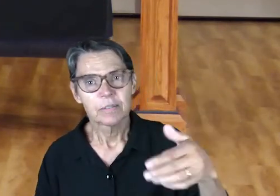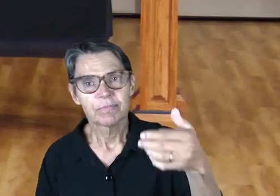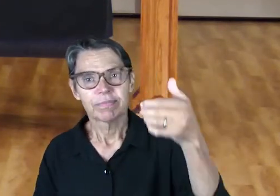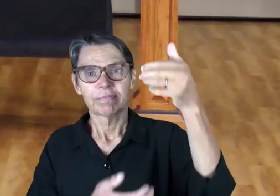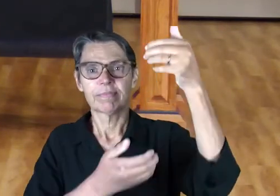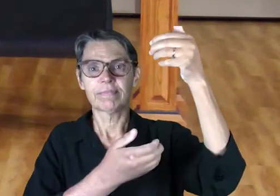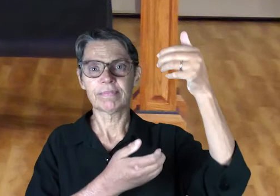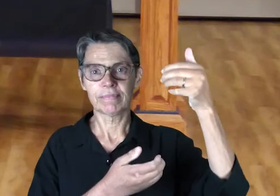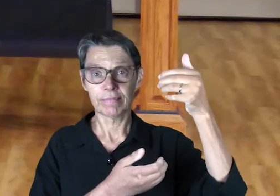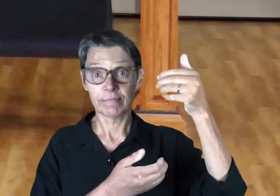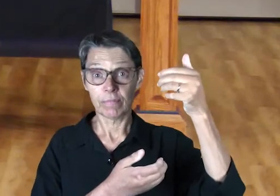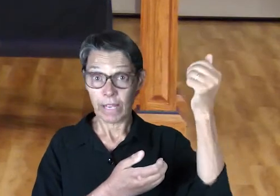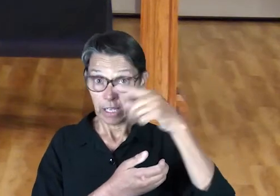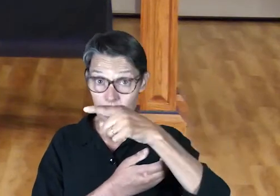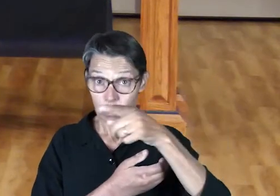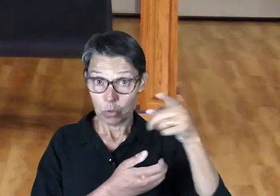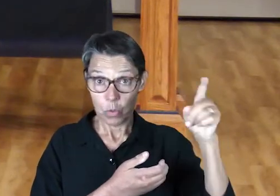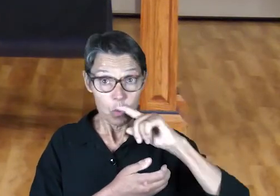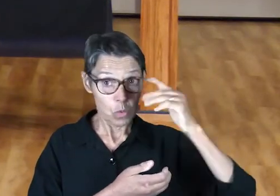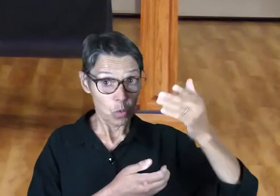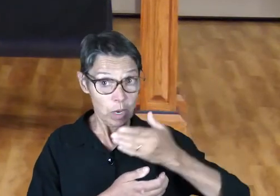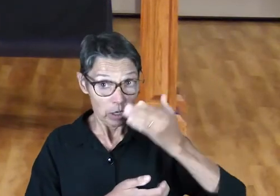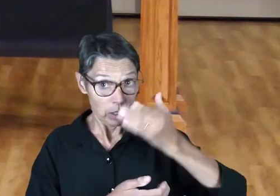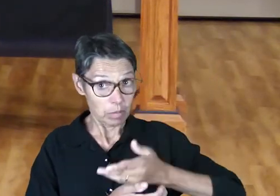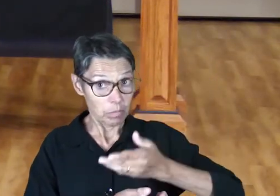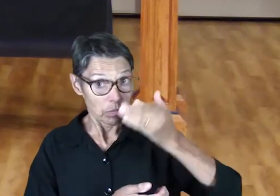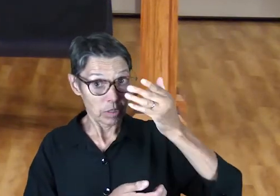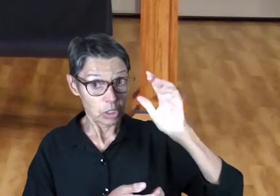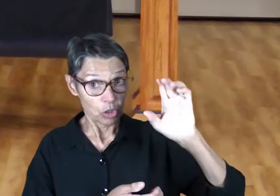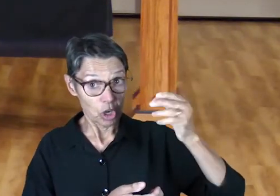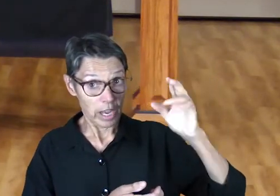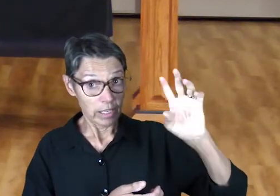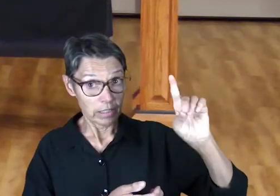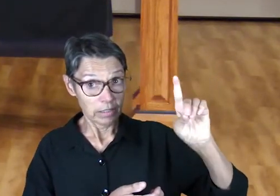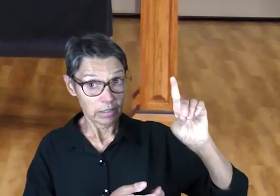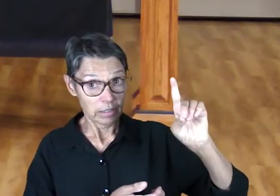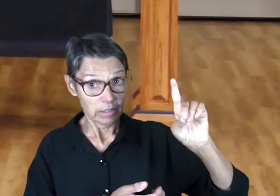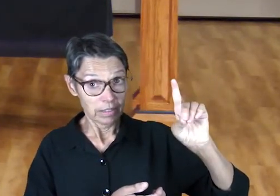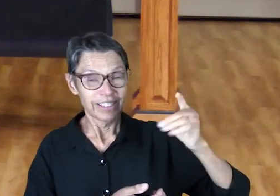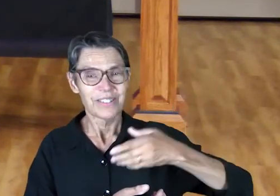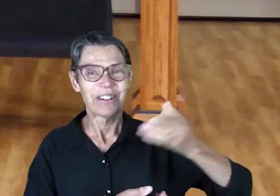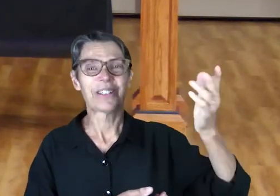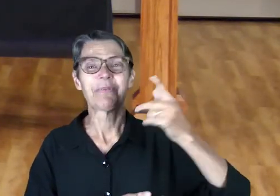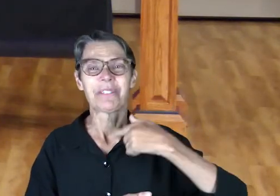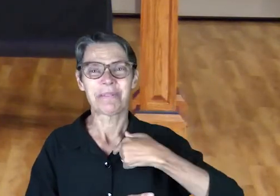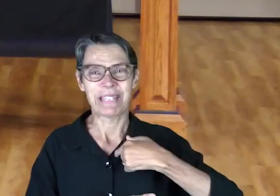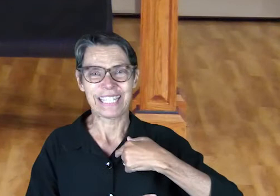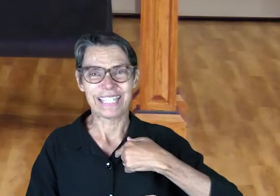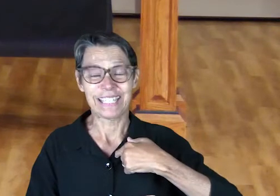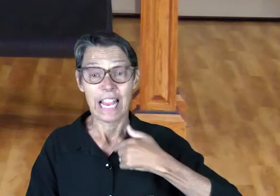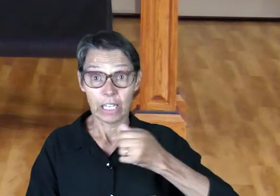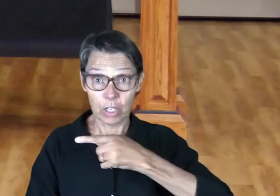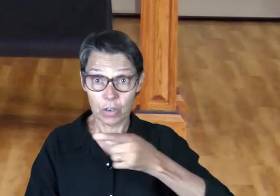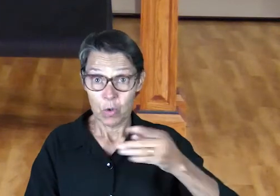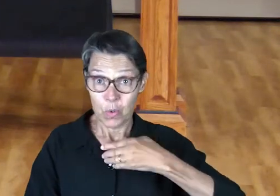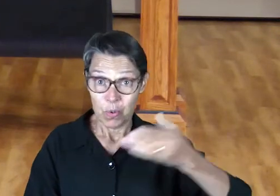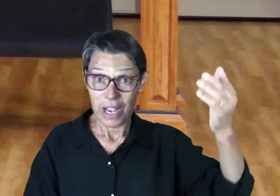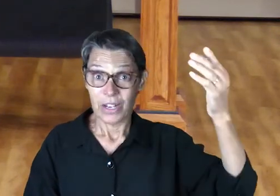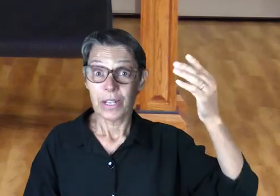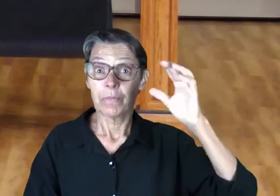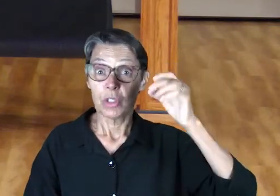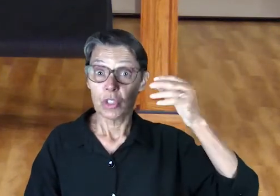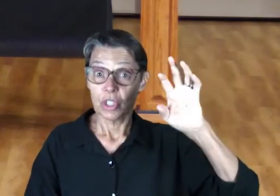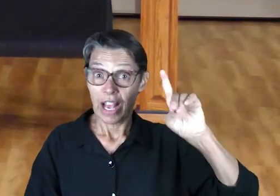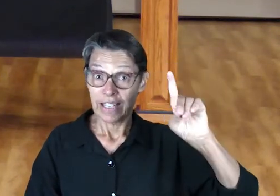He takes the child in his arms and he says, anyone who welcomes one such child like this welcomes me,